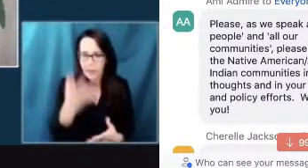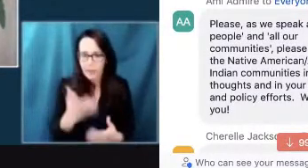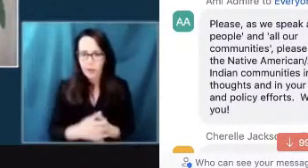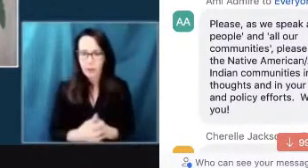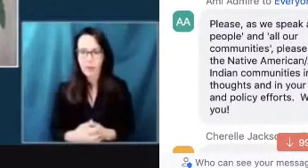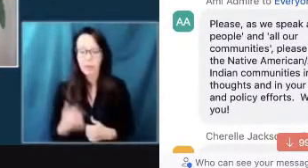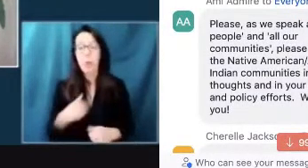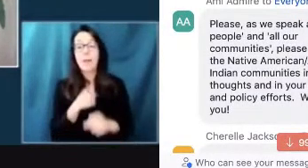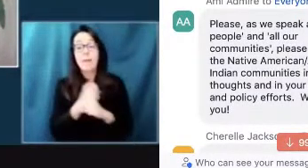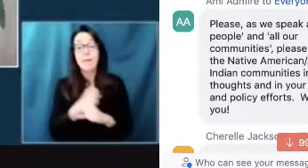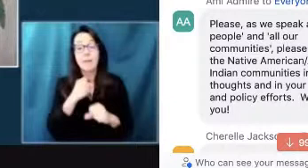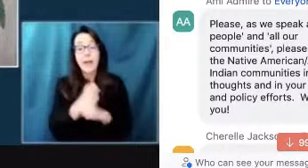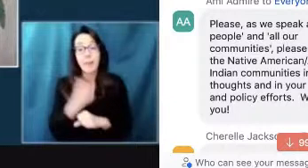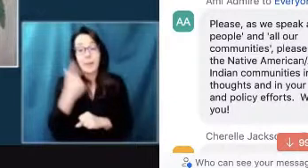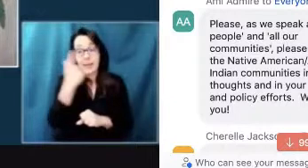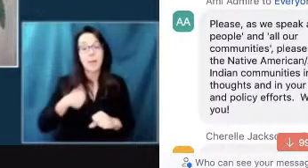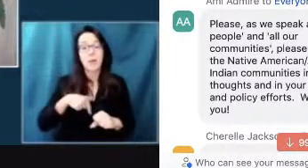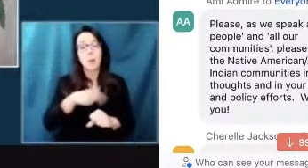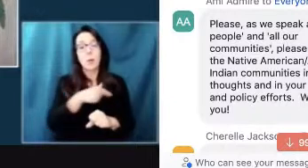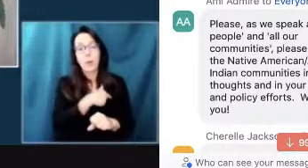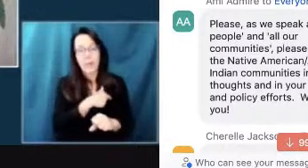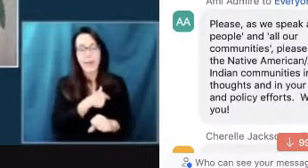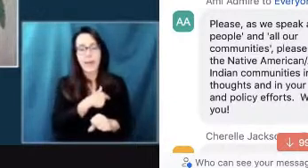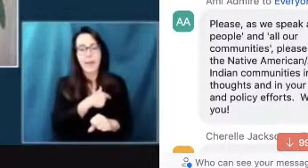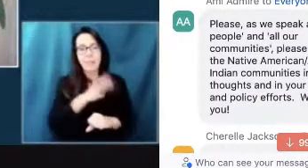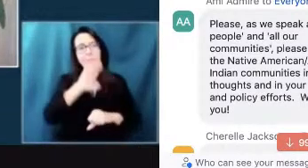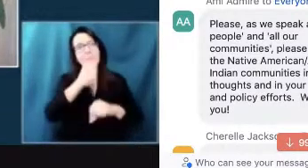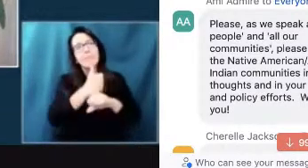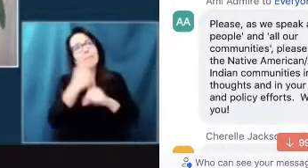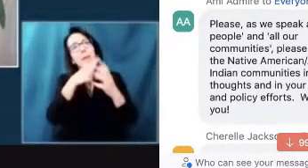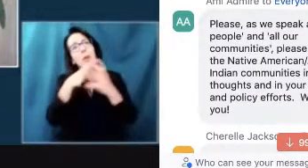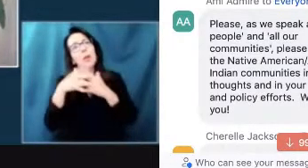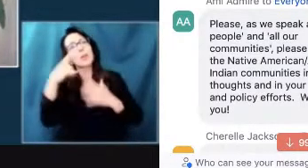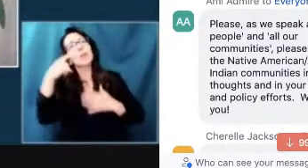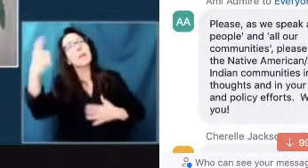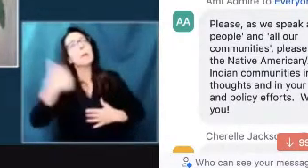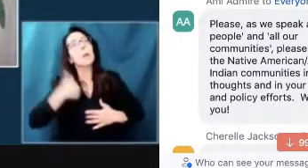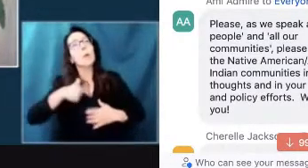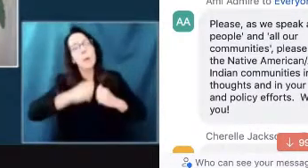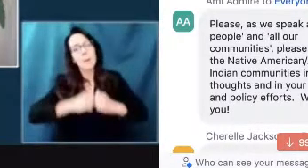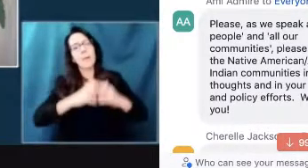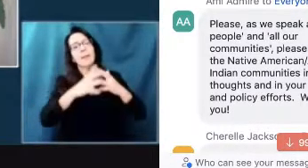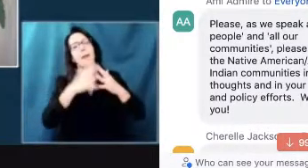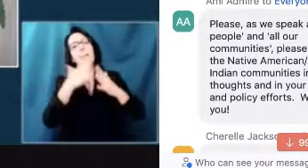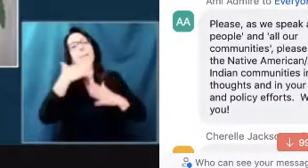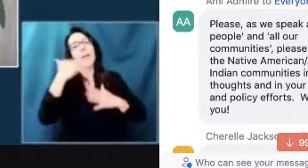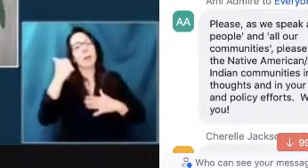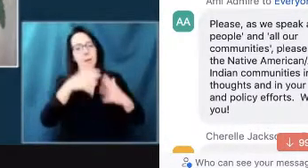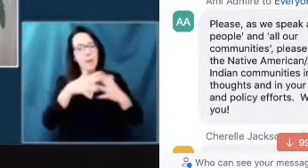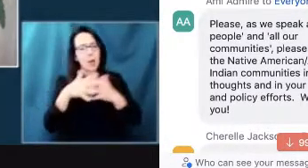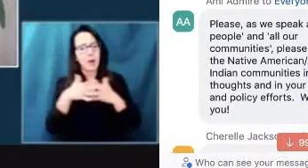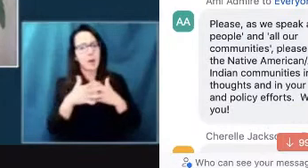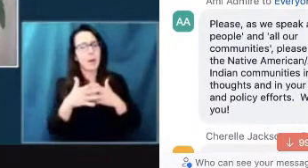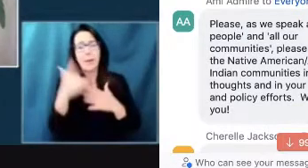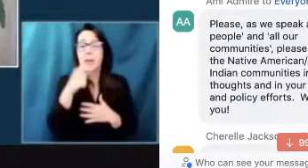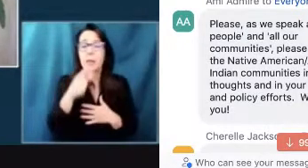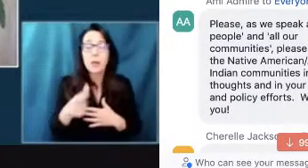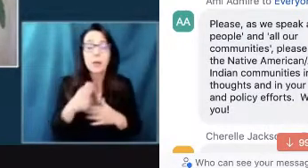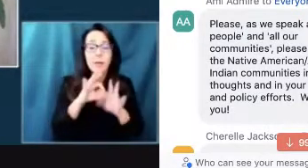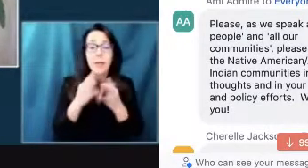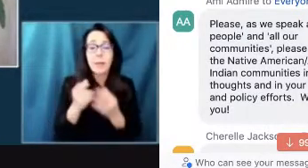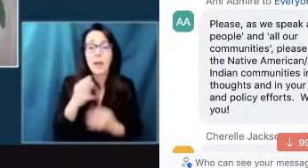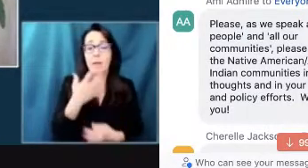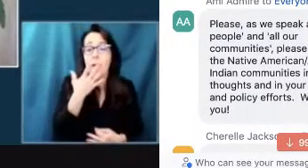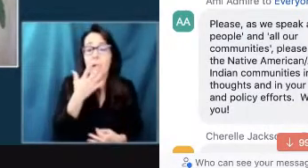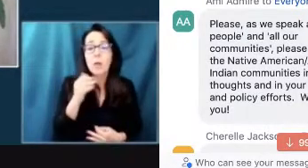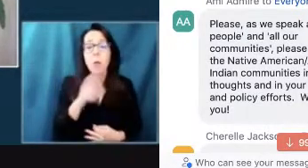the American dream. We are building a better America, an America that says just because you're a family of color, disabled, or